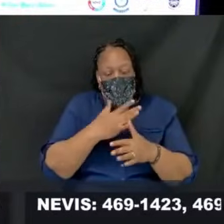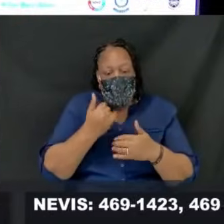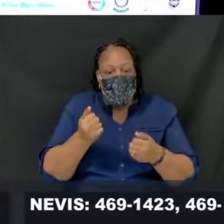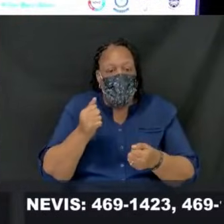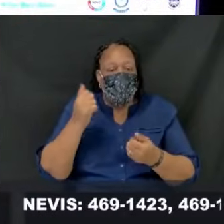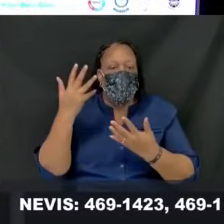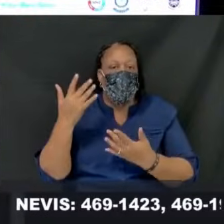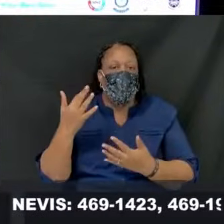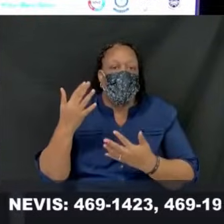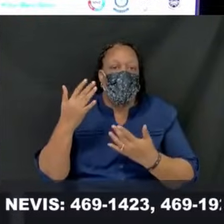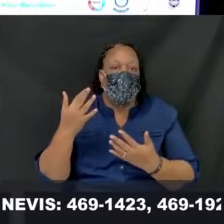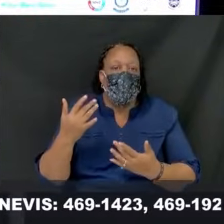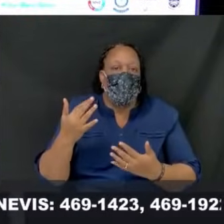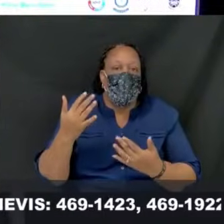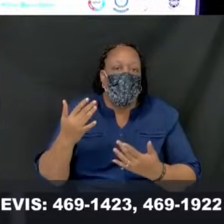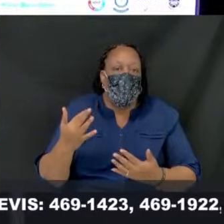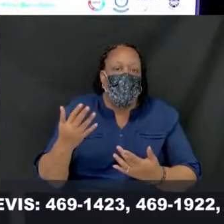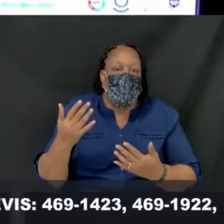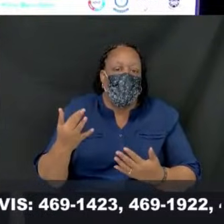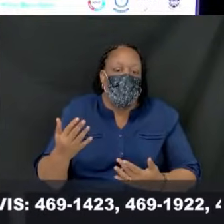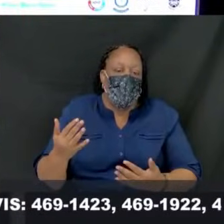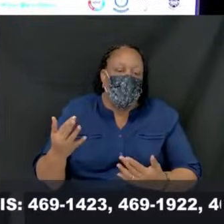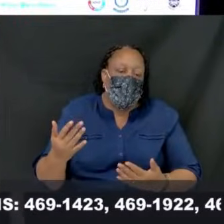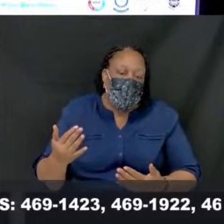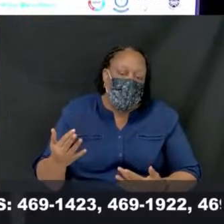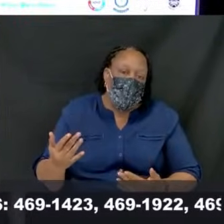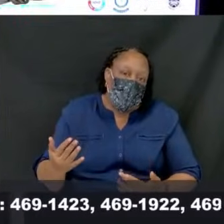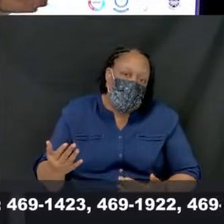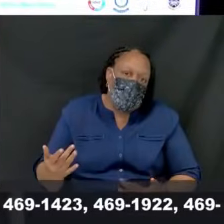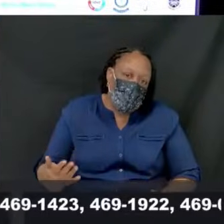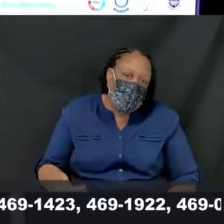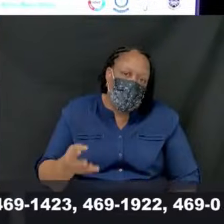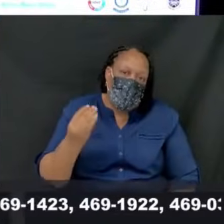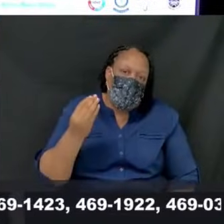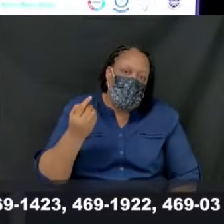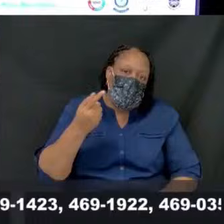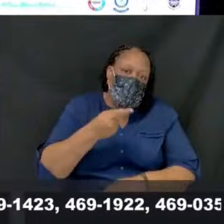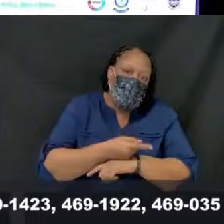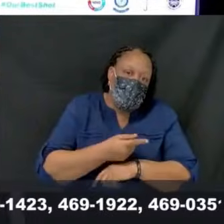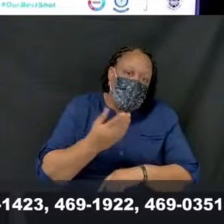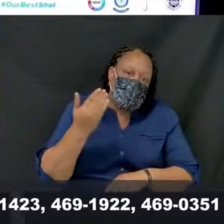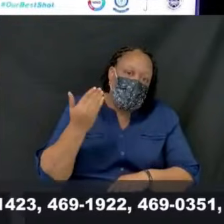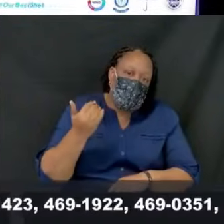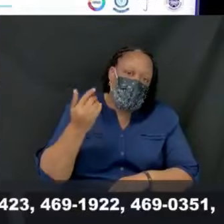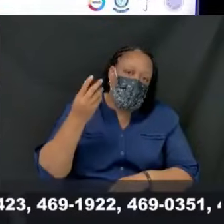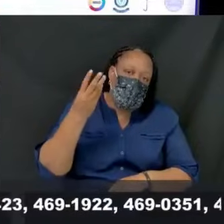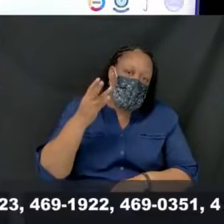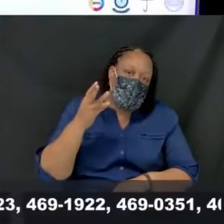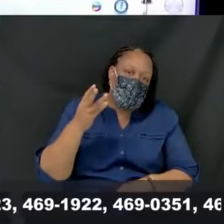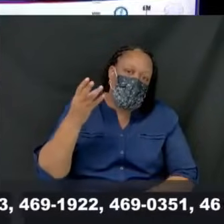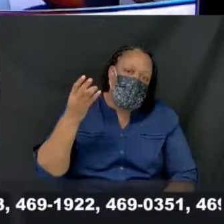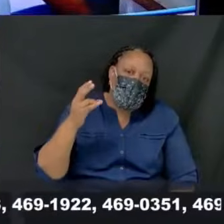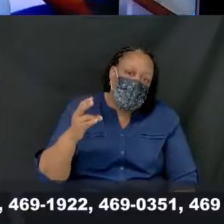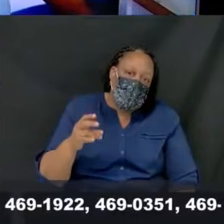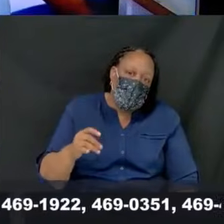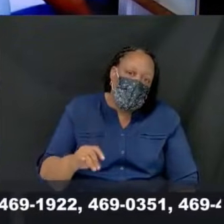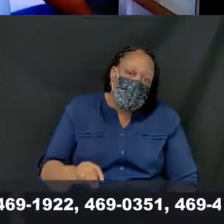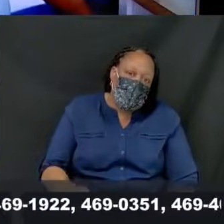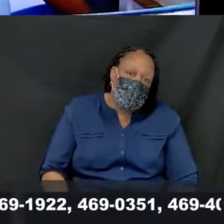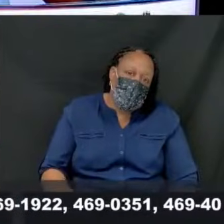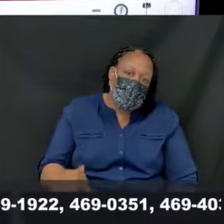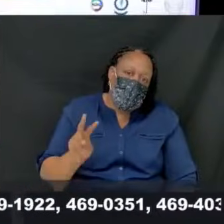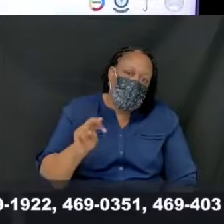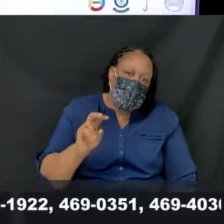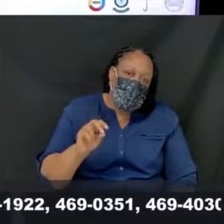that when they come out tomorrow, we will all hear so you can plan for December. Okay, so all that would be contained in the